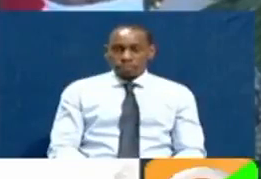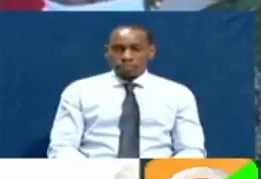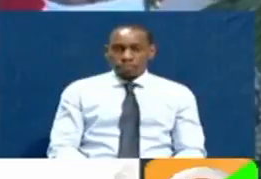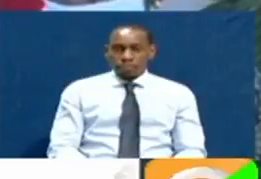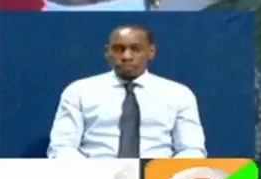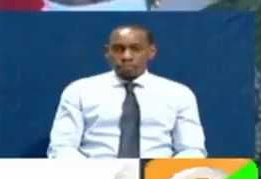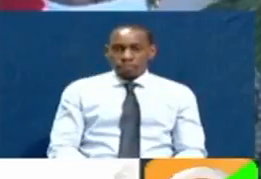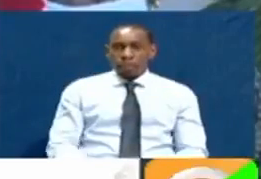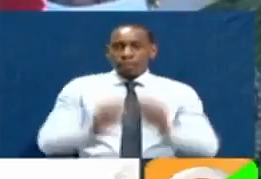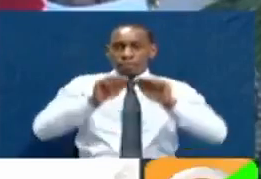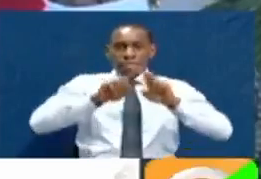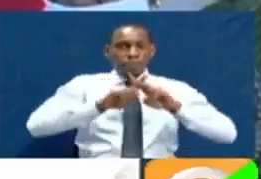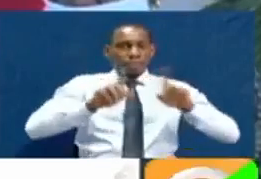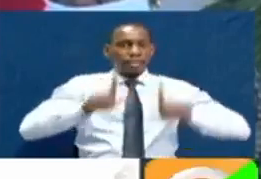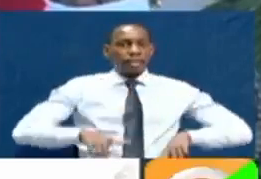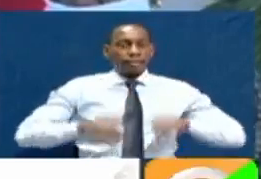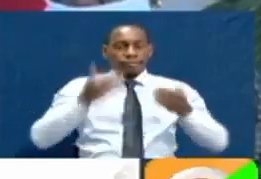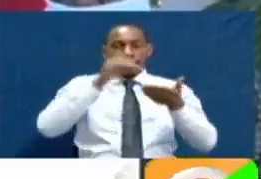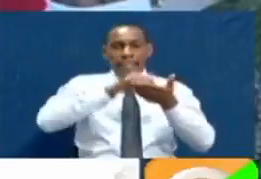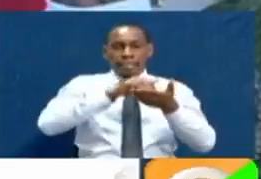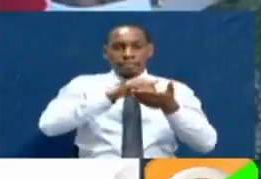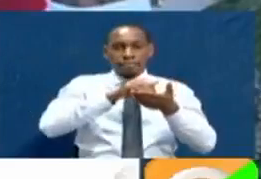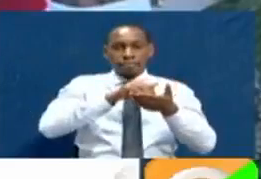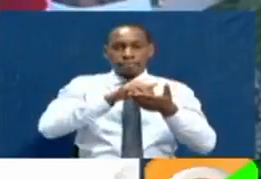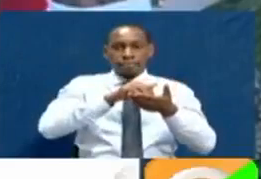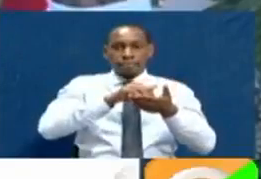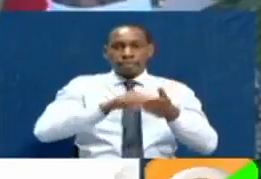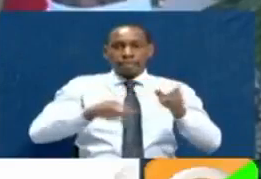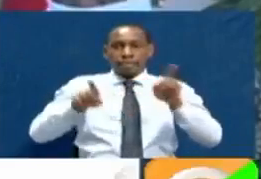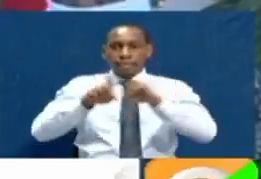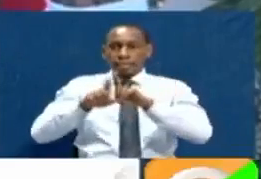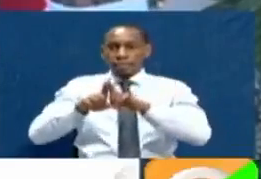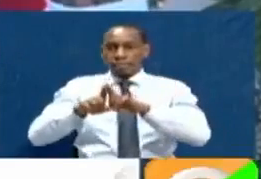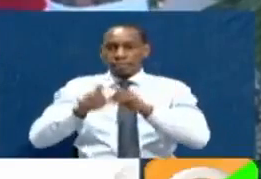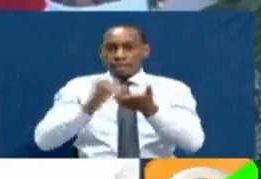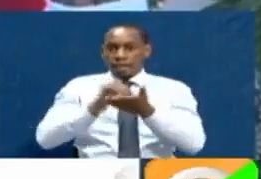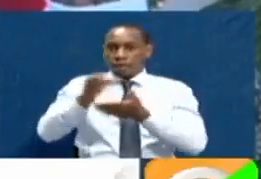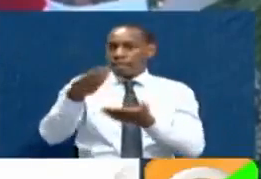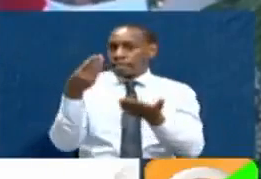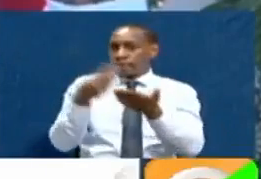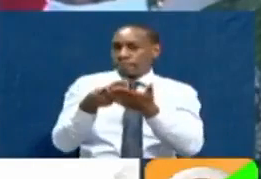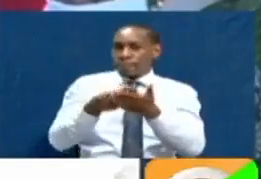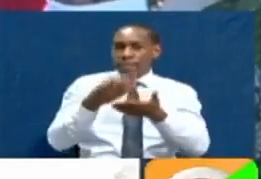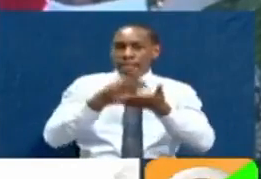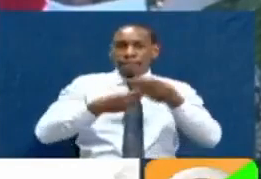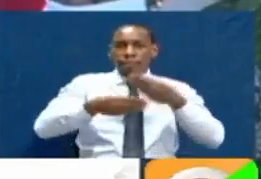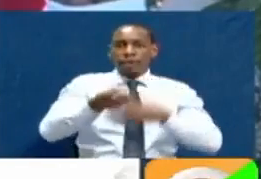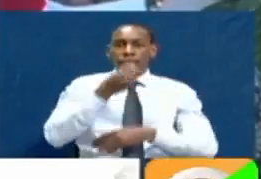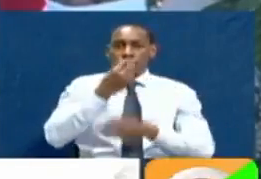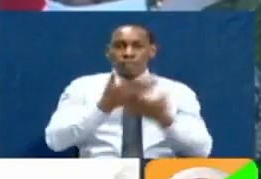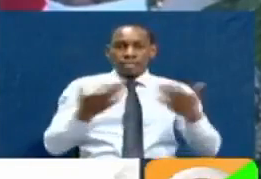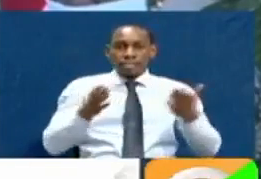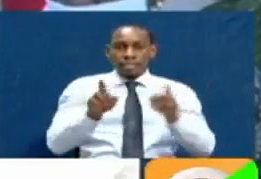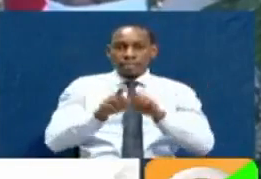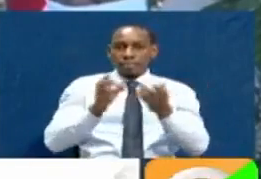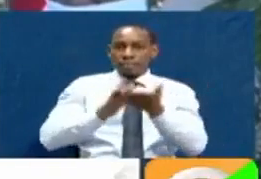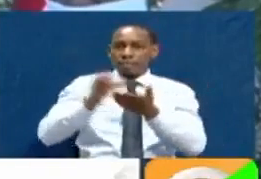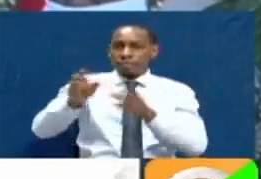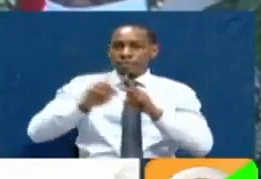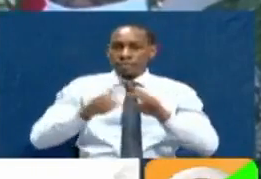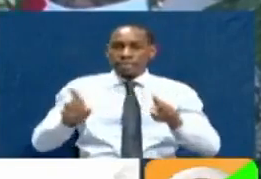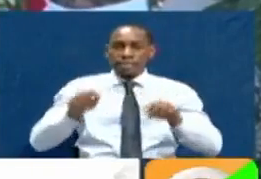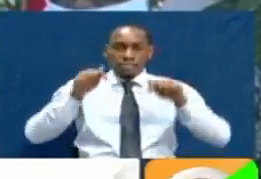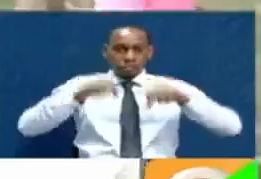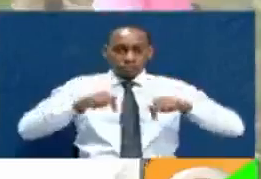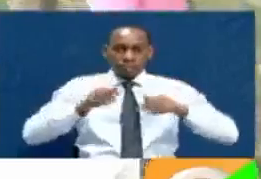Just to start life once again. Otherwise, we have committed some money to purchase foodstuff and distribution will be starting